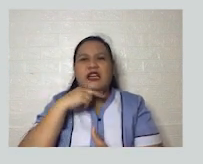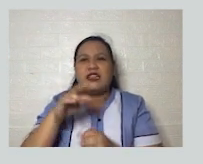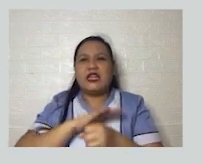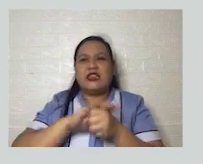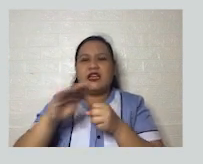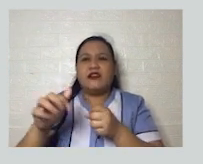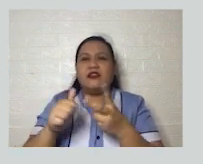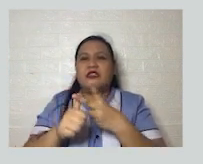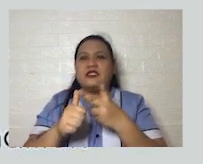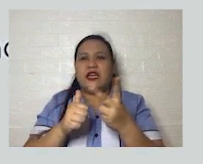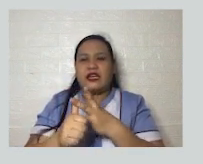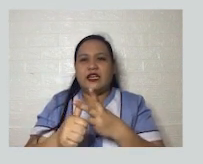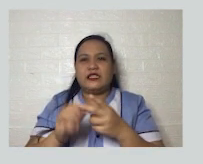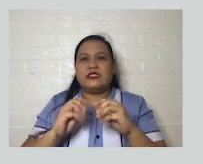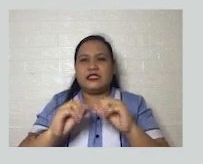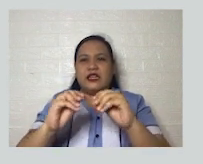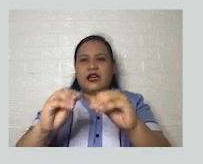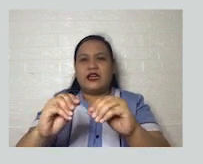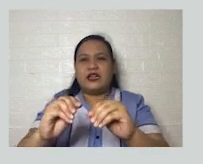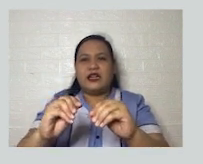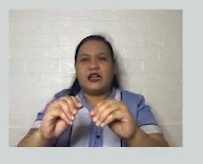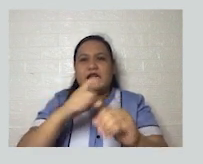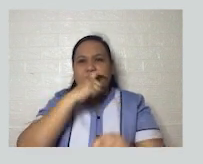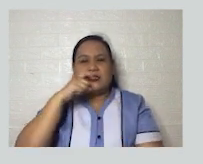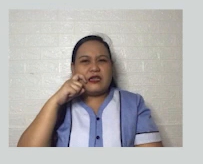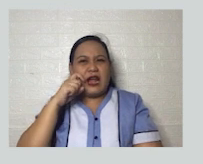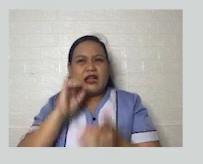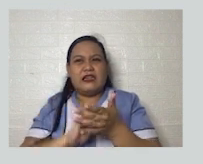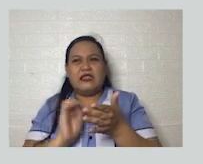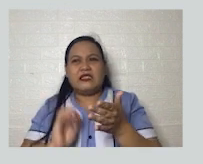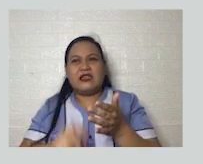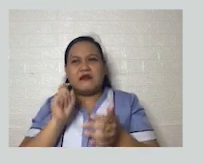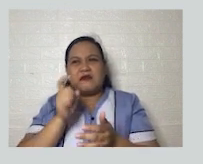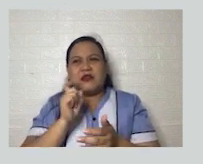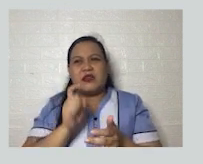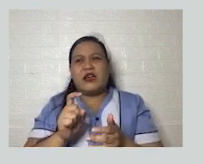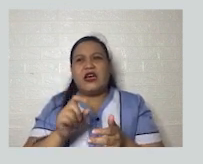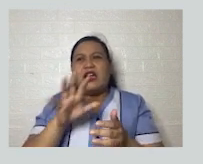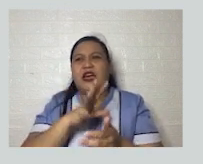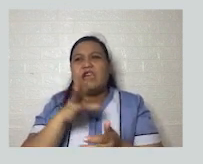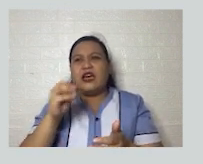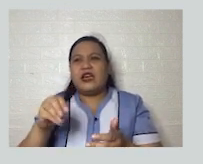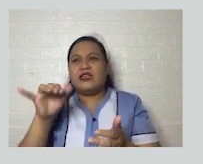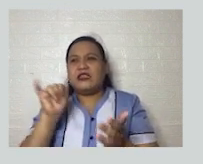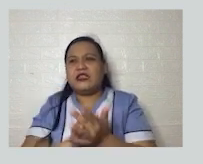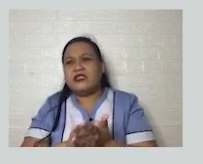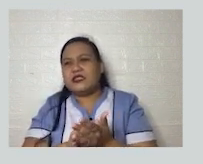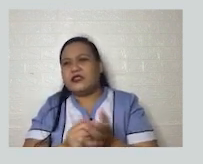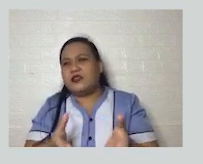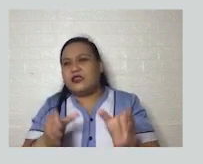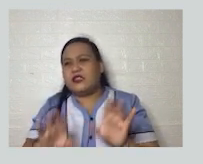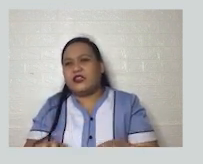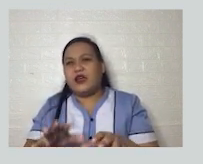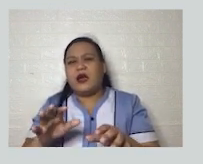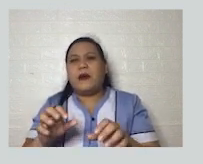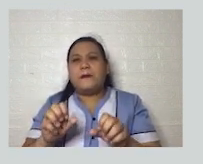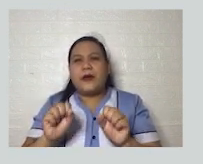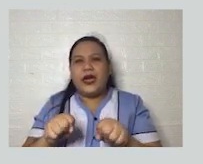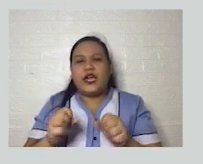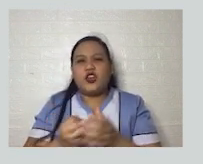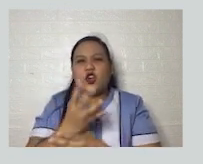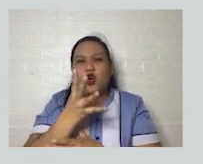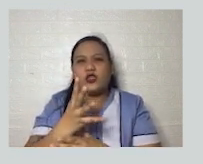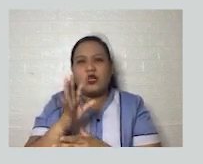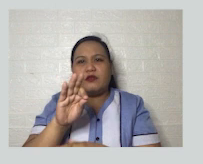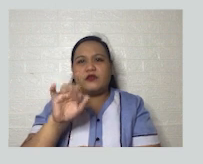sufficient. Second, seedlings dry less quickly, and this condition may cause the growth of